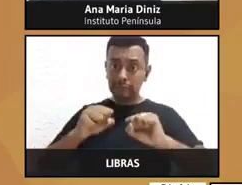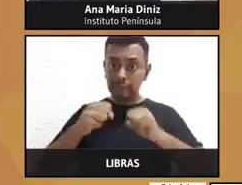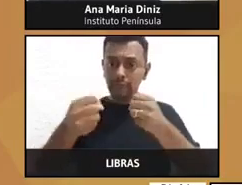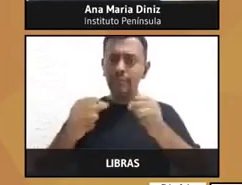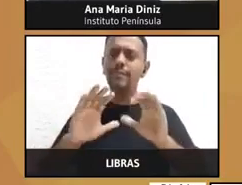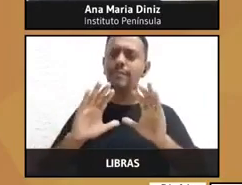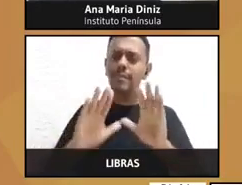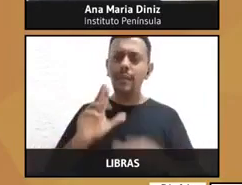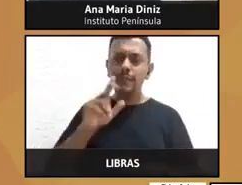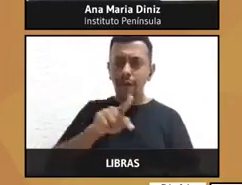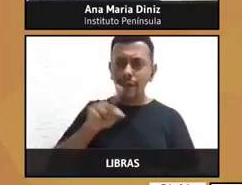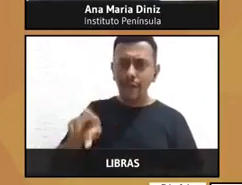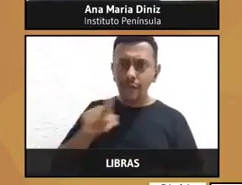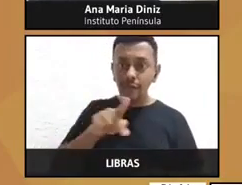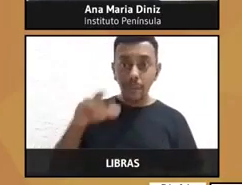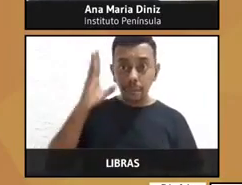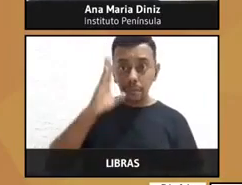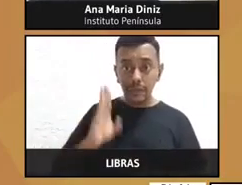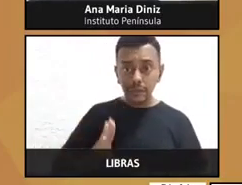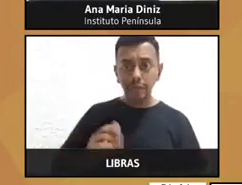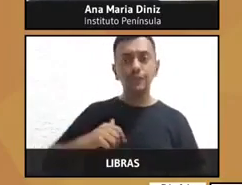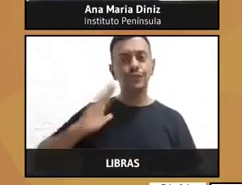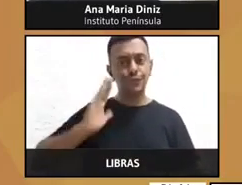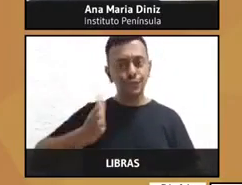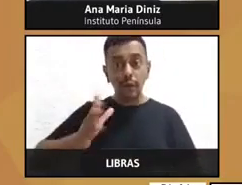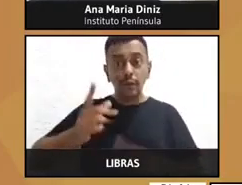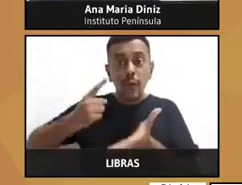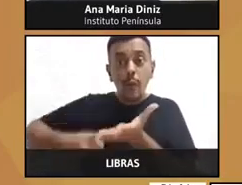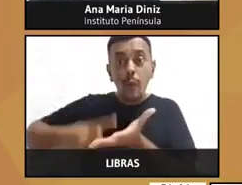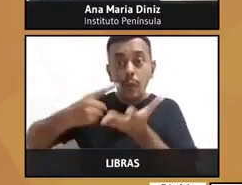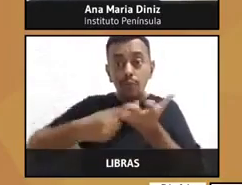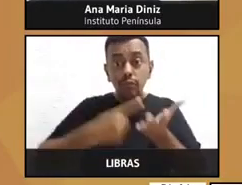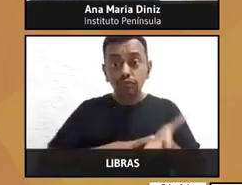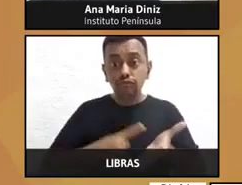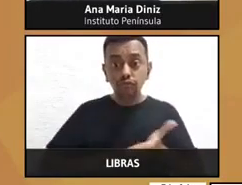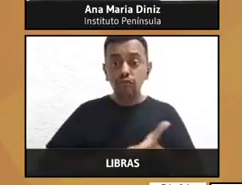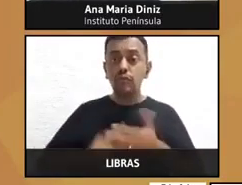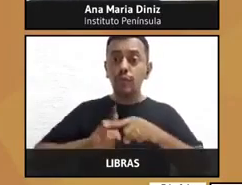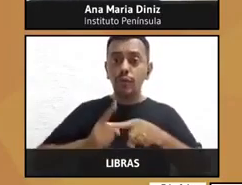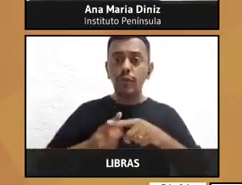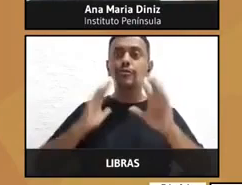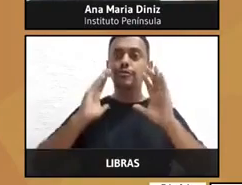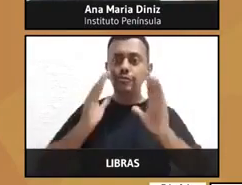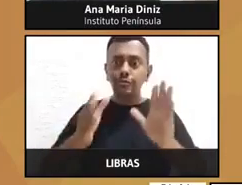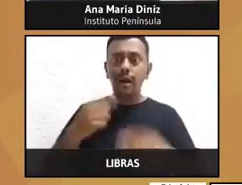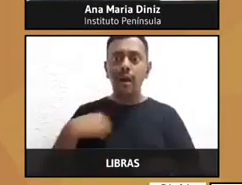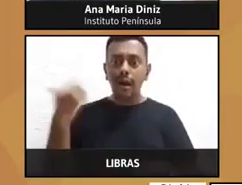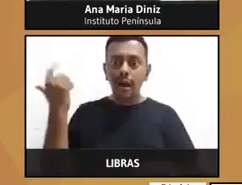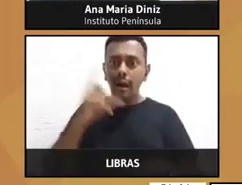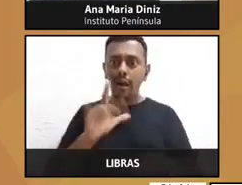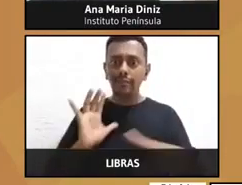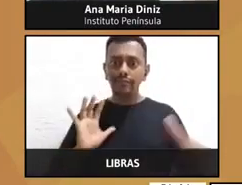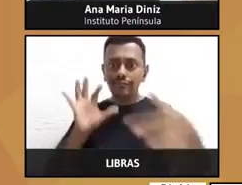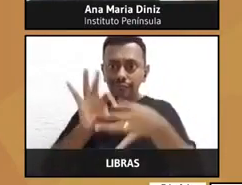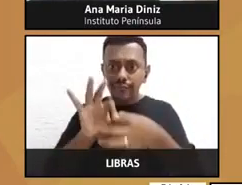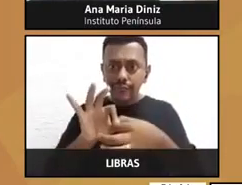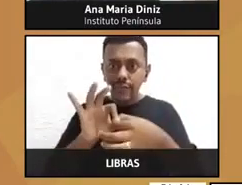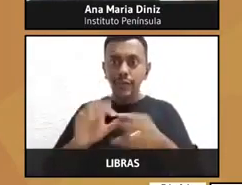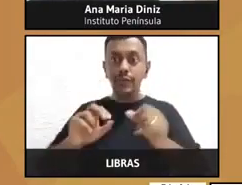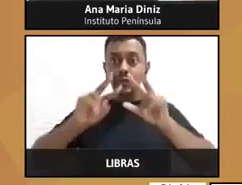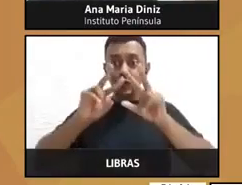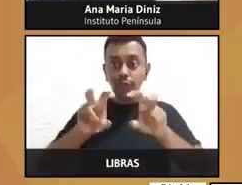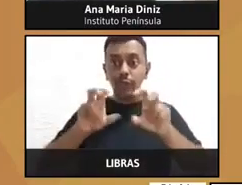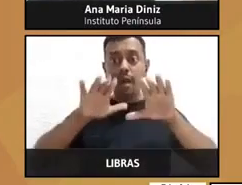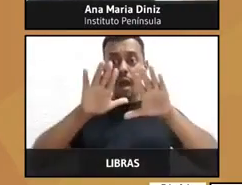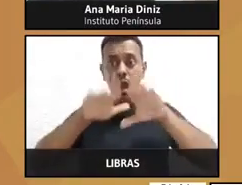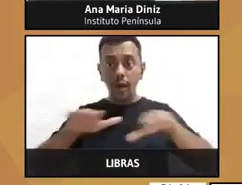estão muito comprometidos para fazerem o que puderem para chegar aos alunos, e eles